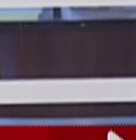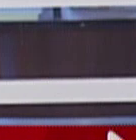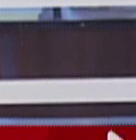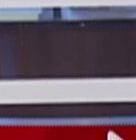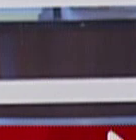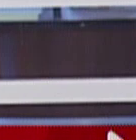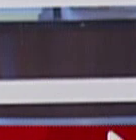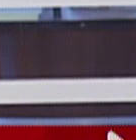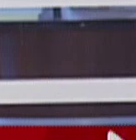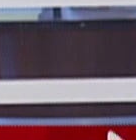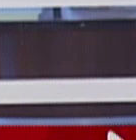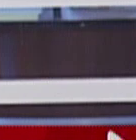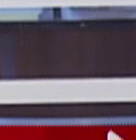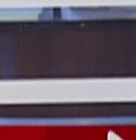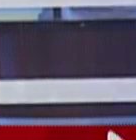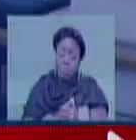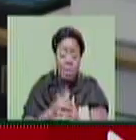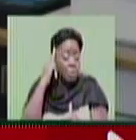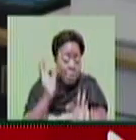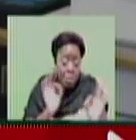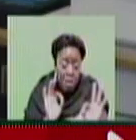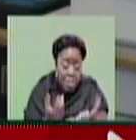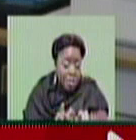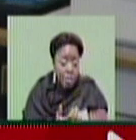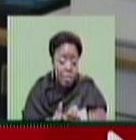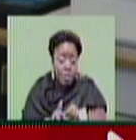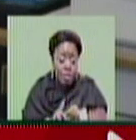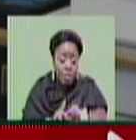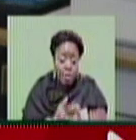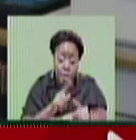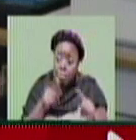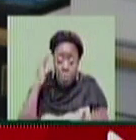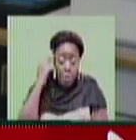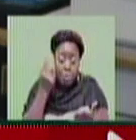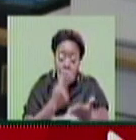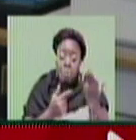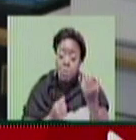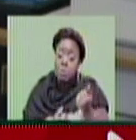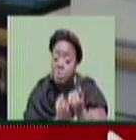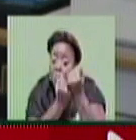attention to the details. But we don't know what we are going to enforce.